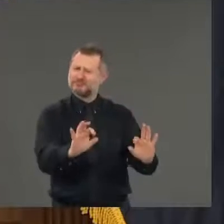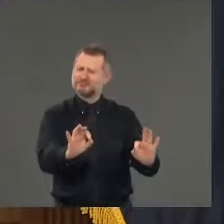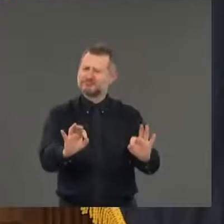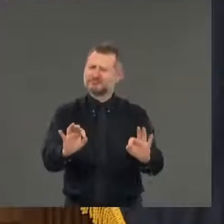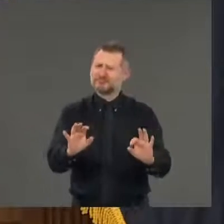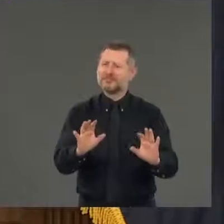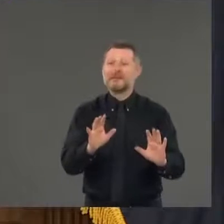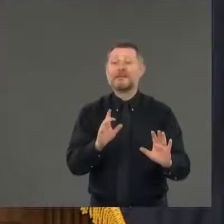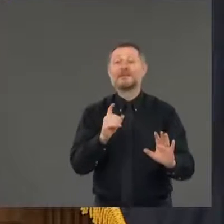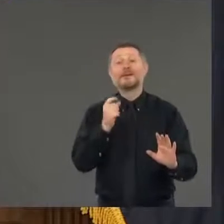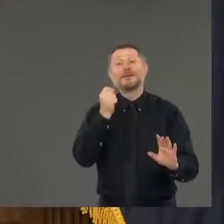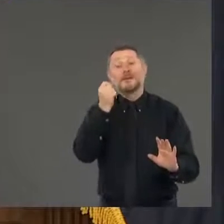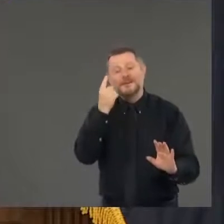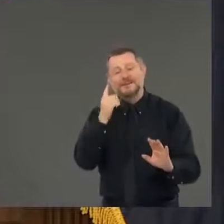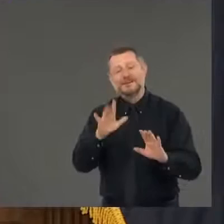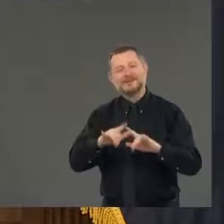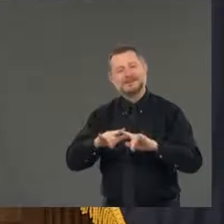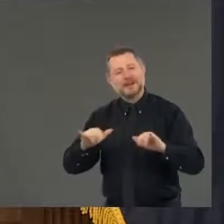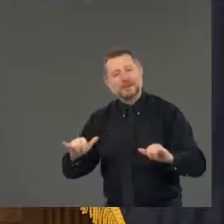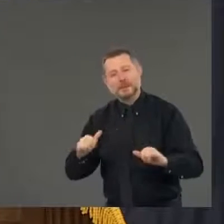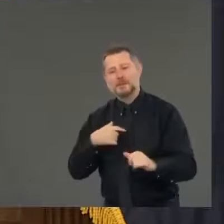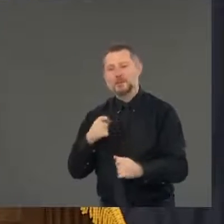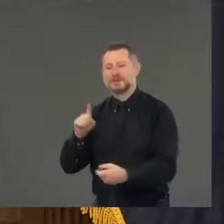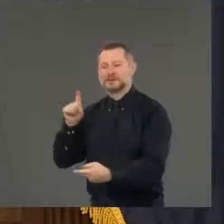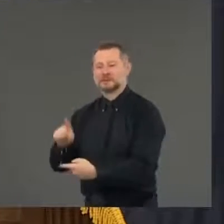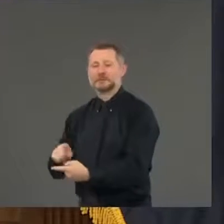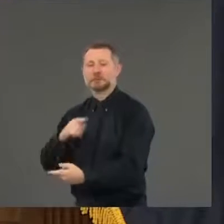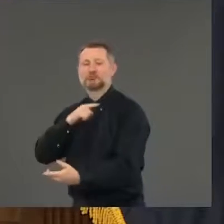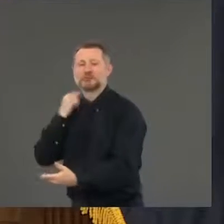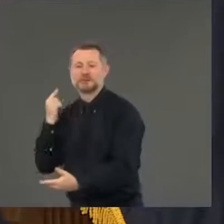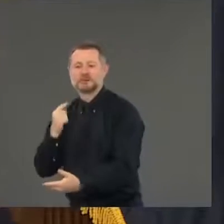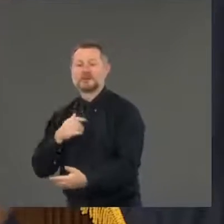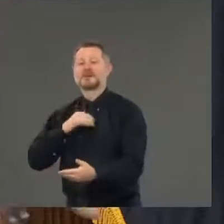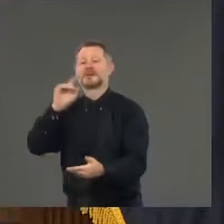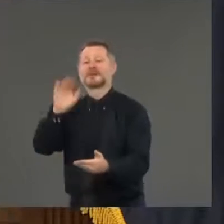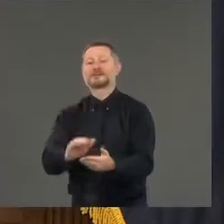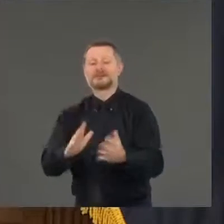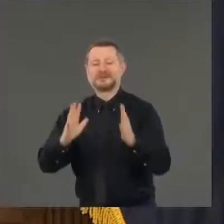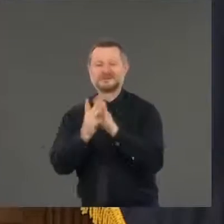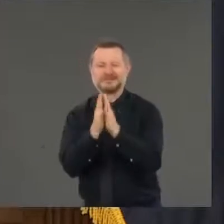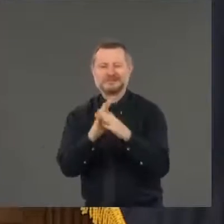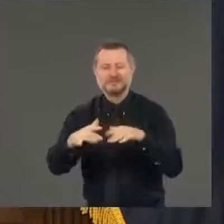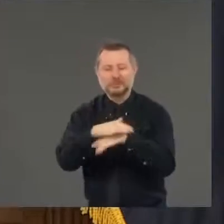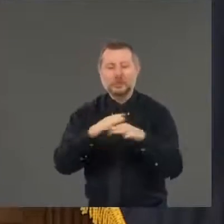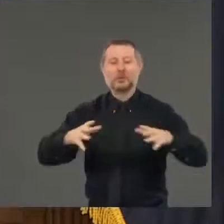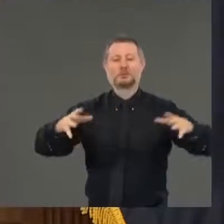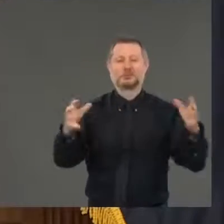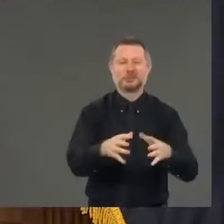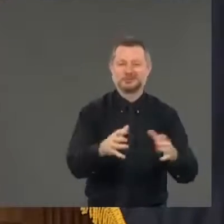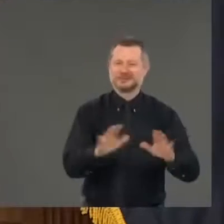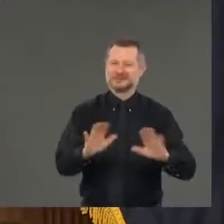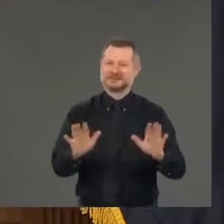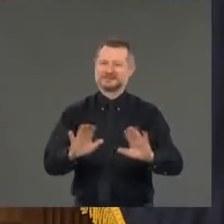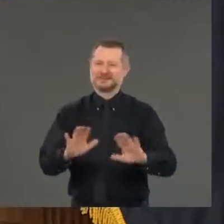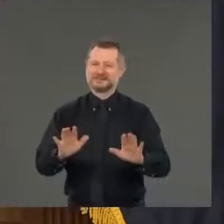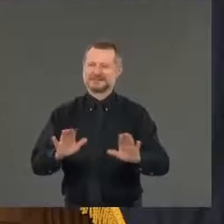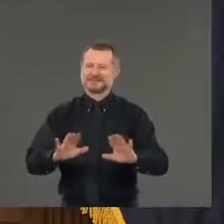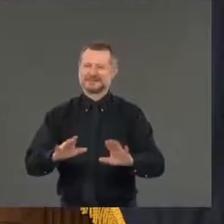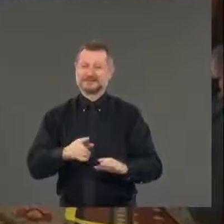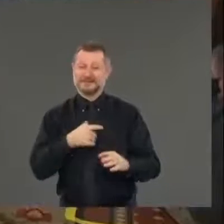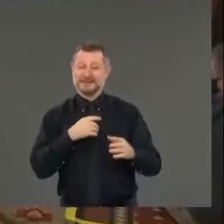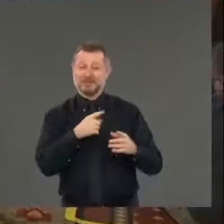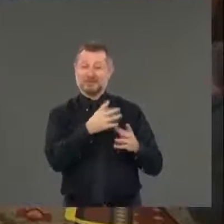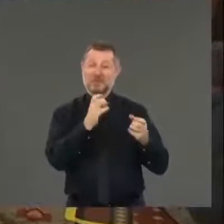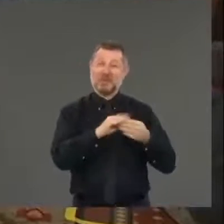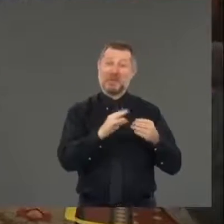reducing the density in the gatherings. You're going right to the heart of the beast there. Just